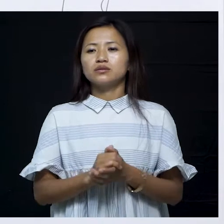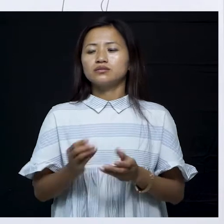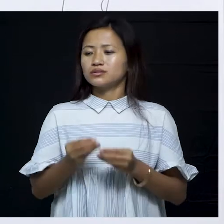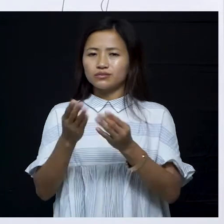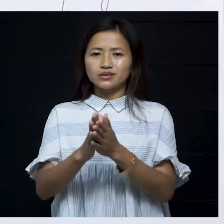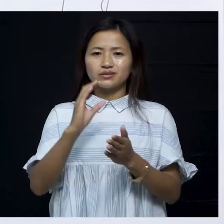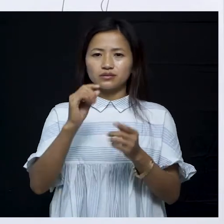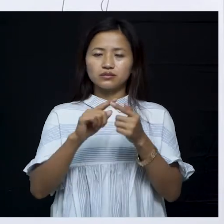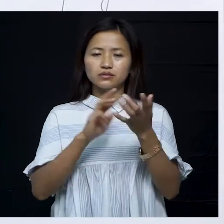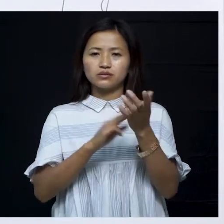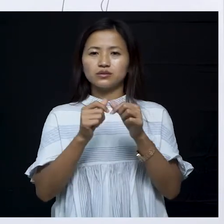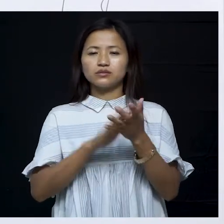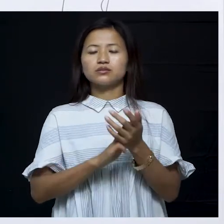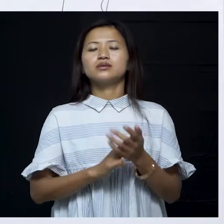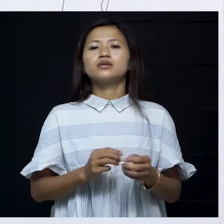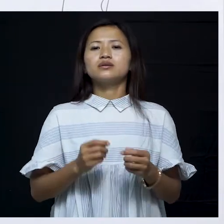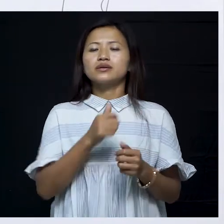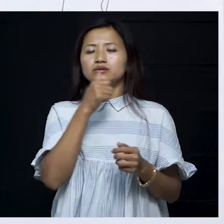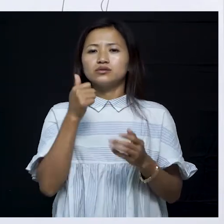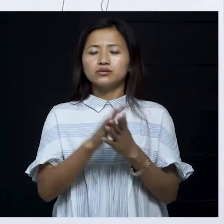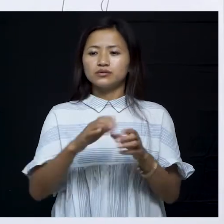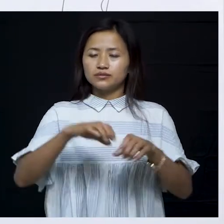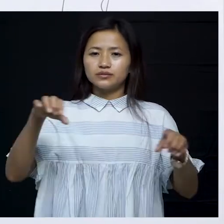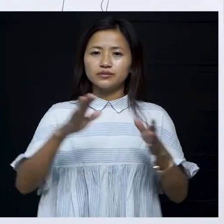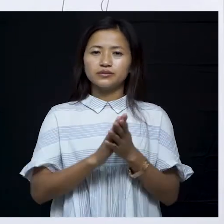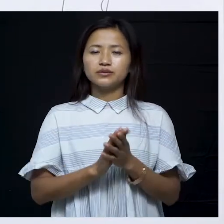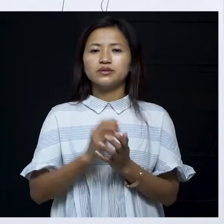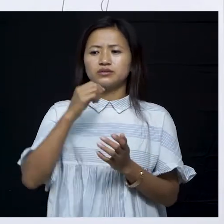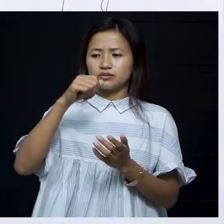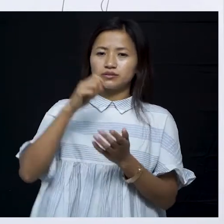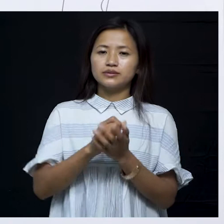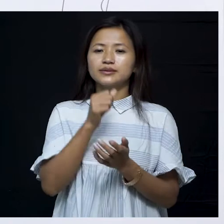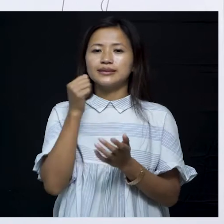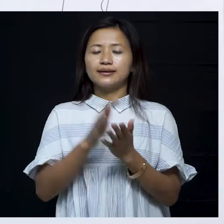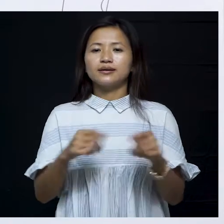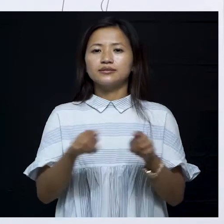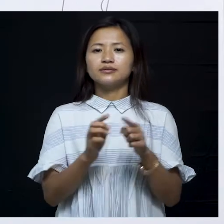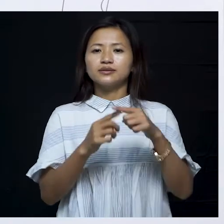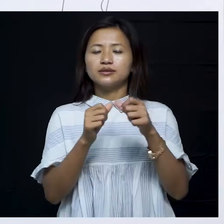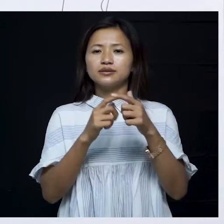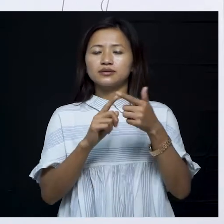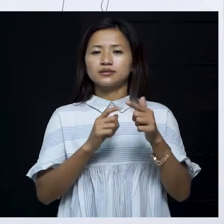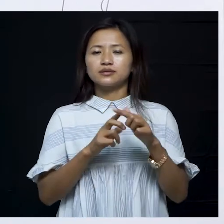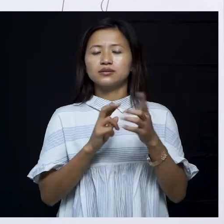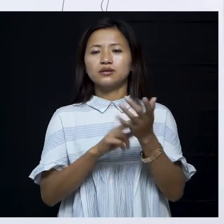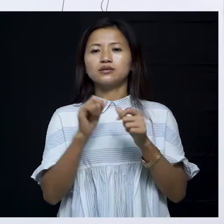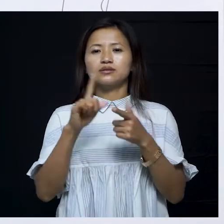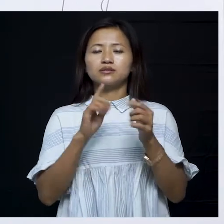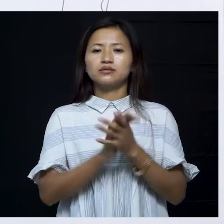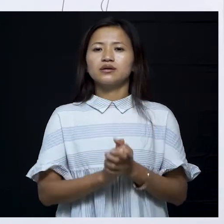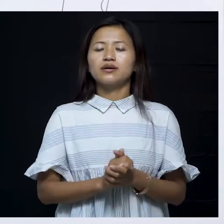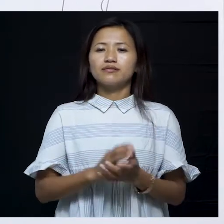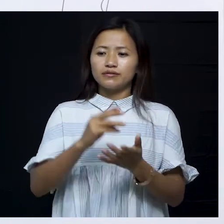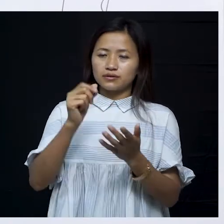supply cement, sugar, textile and iron to different parts of India. And we have the fertilizer